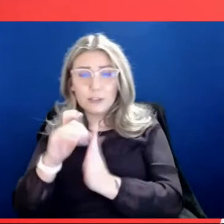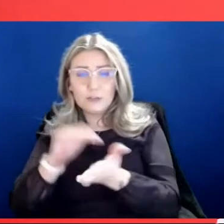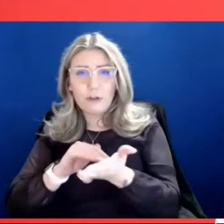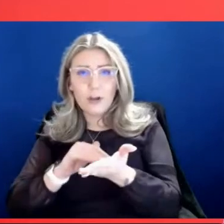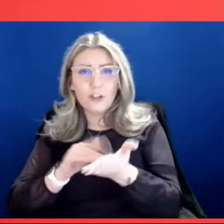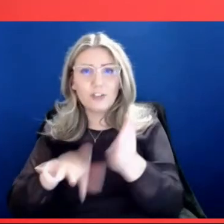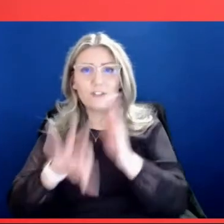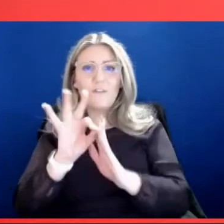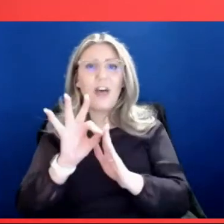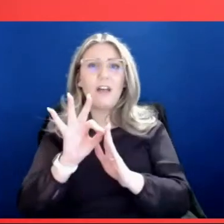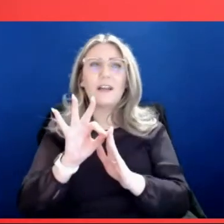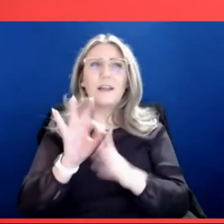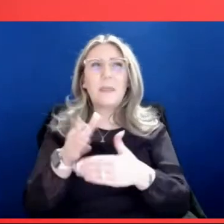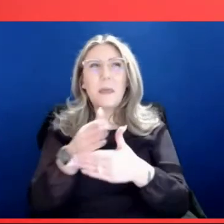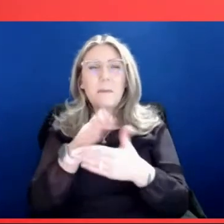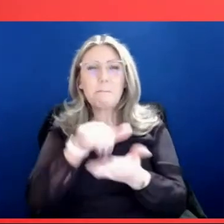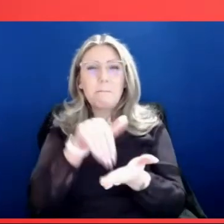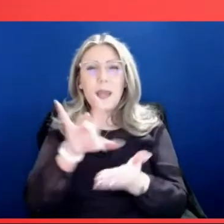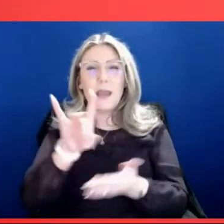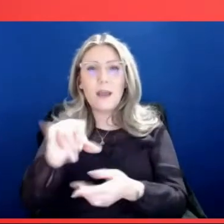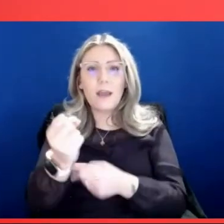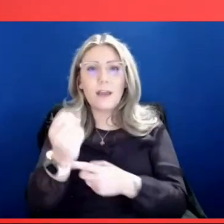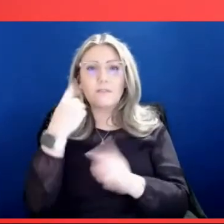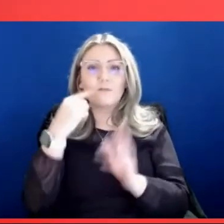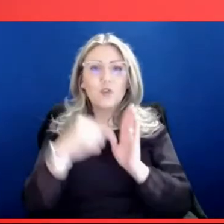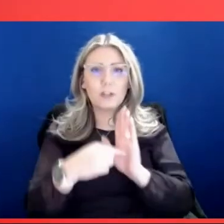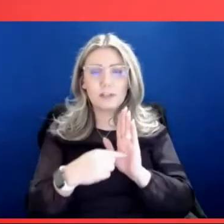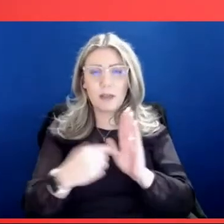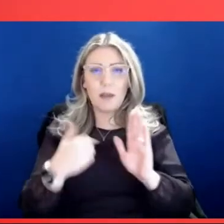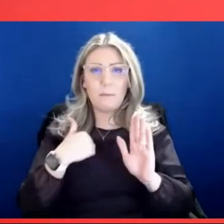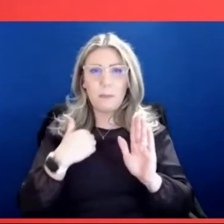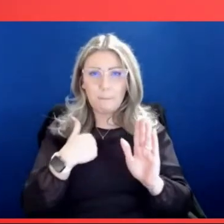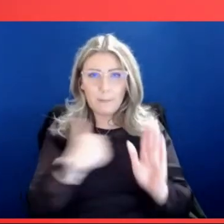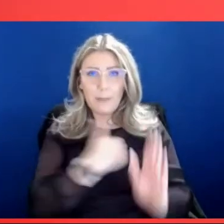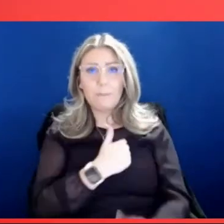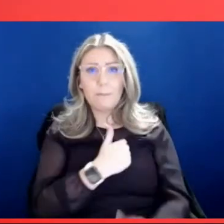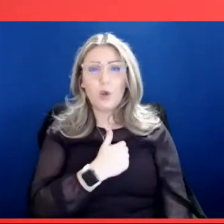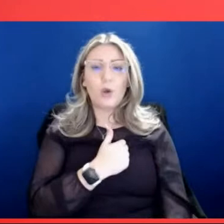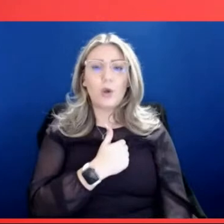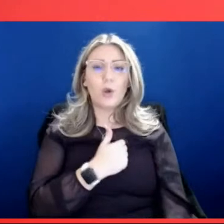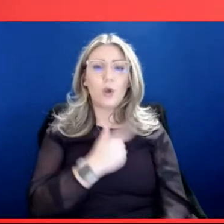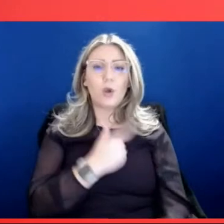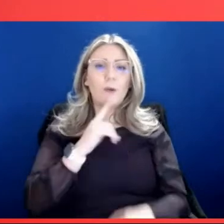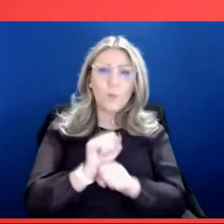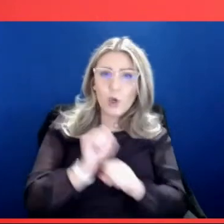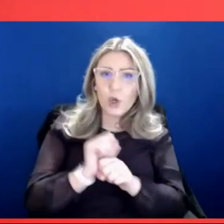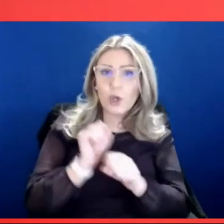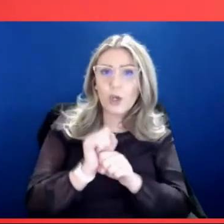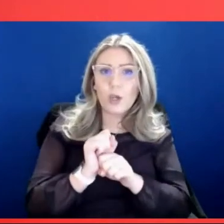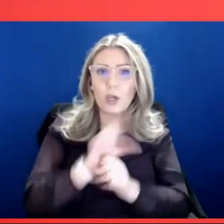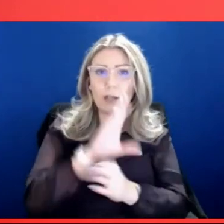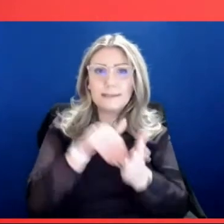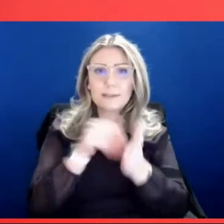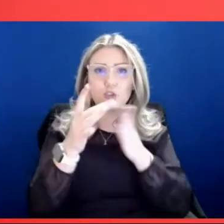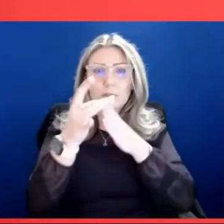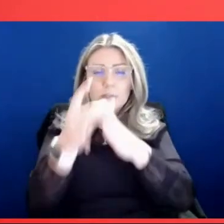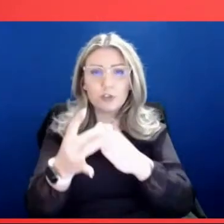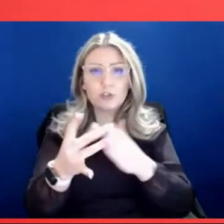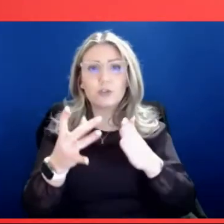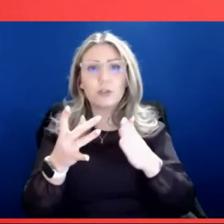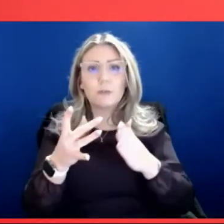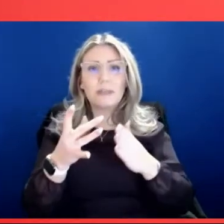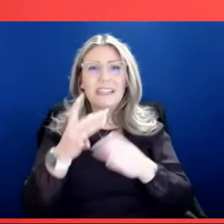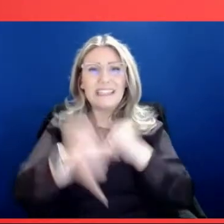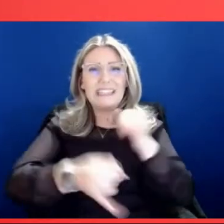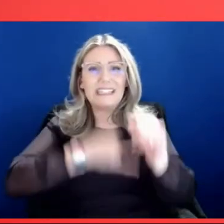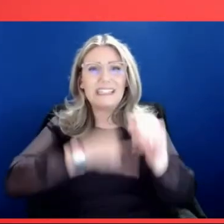example, I went to the first, I'm working on the central leadership in this International